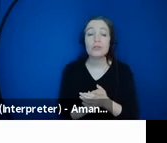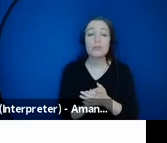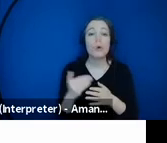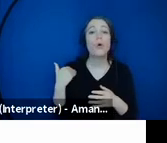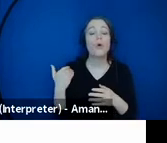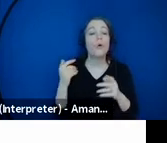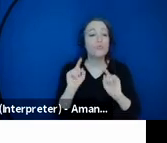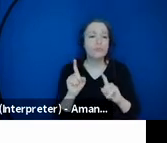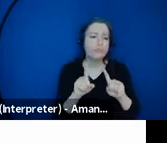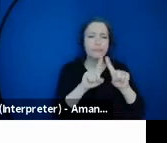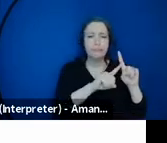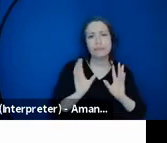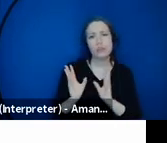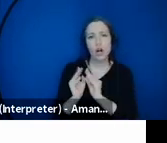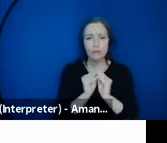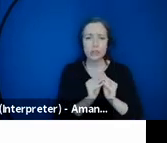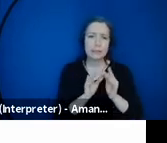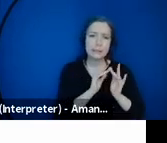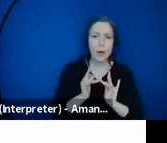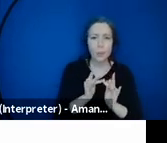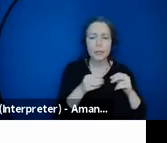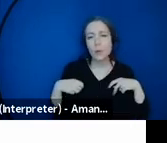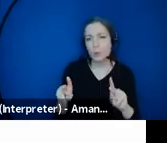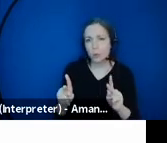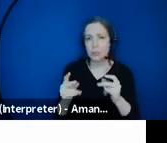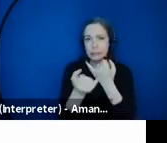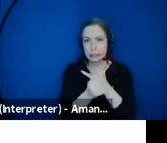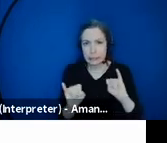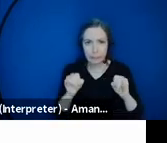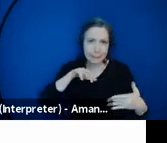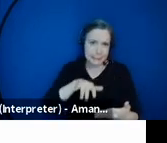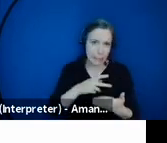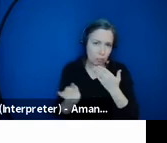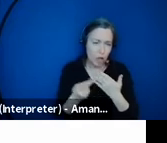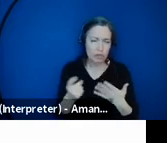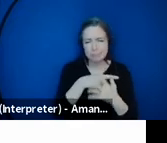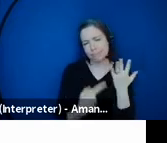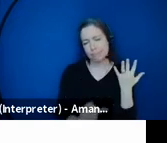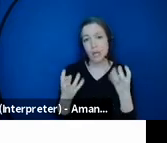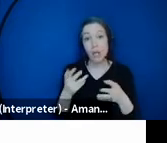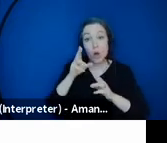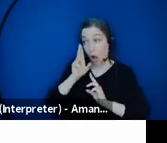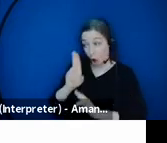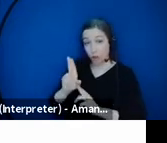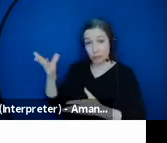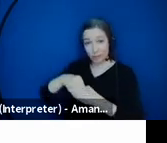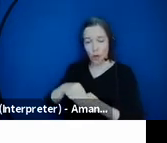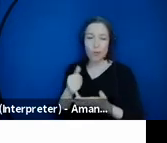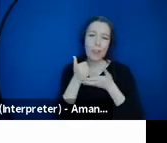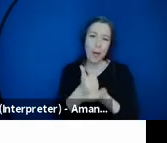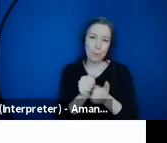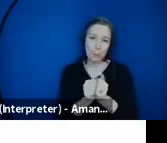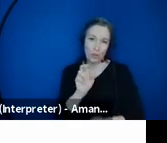opportunities so we'll do an independent study project. So being an honors helps with your transfer as well makes you look